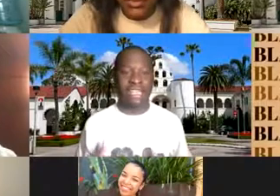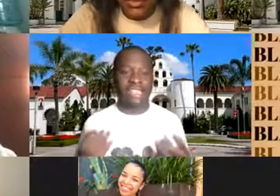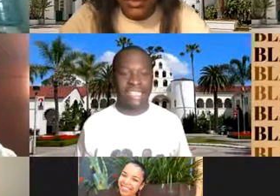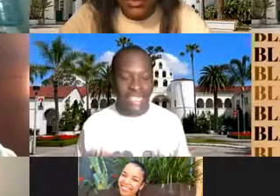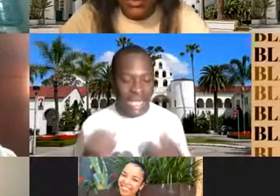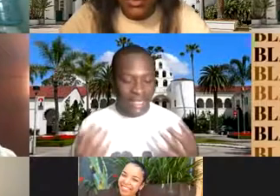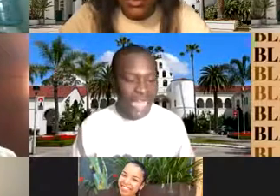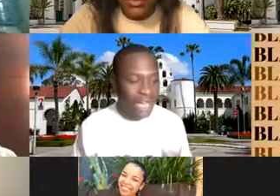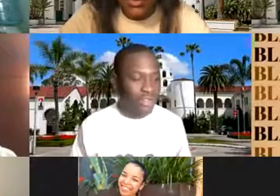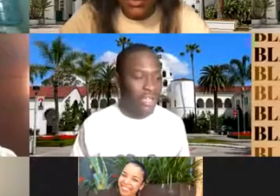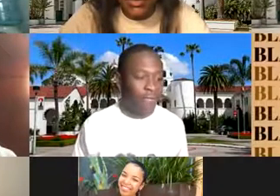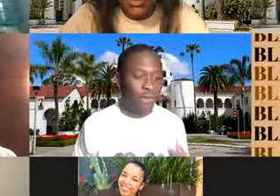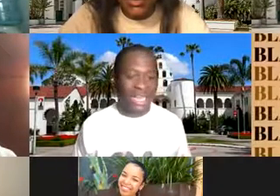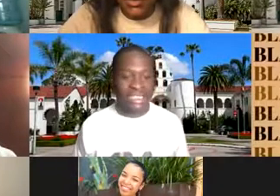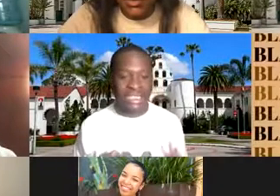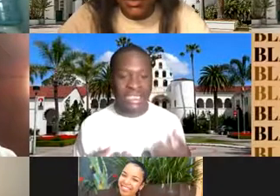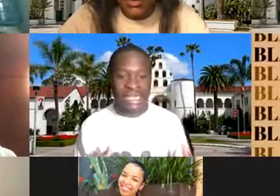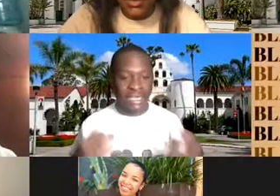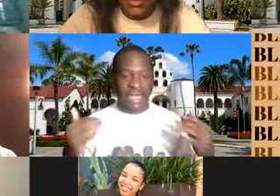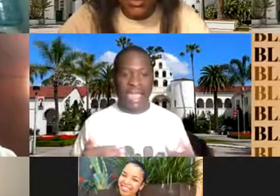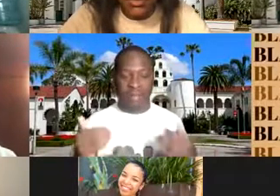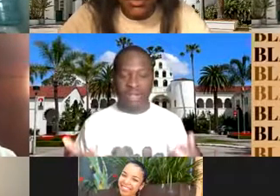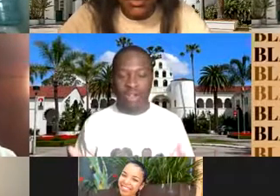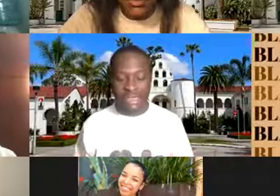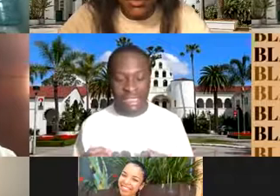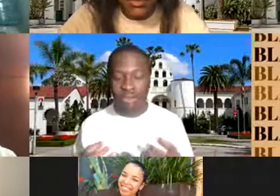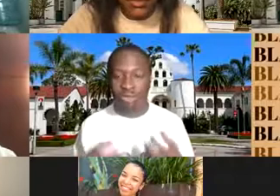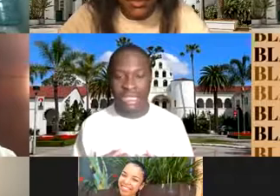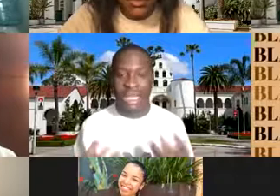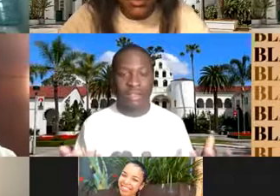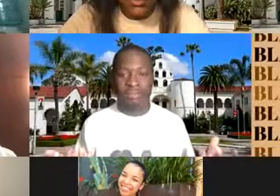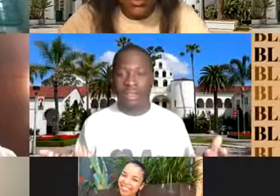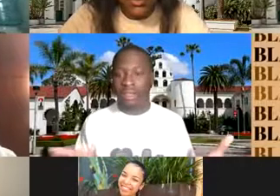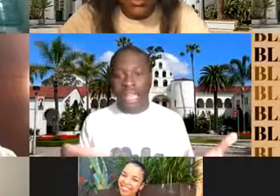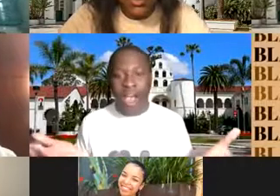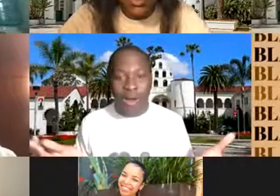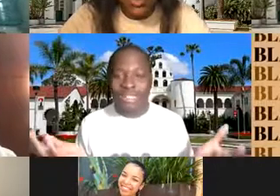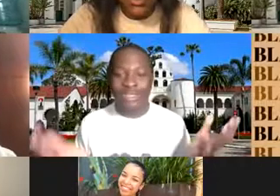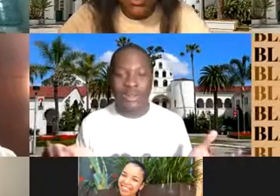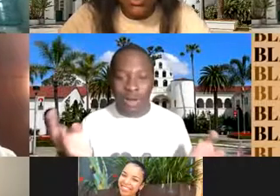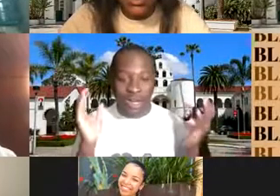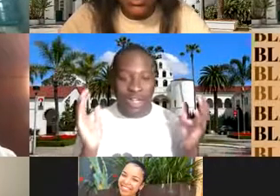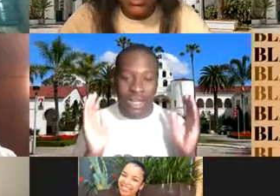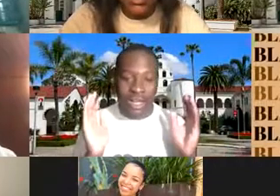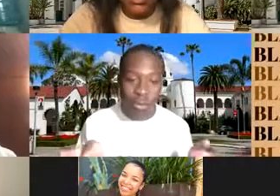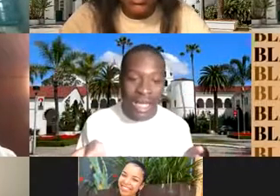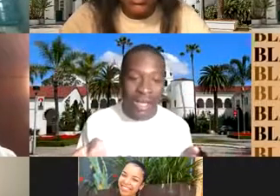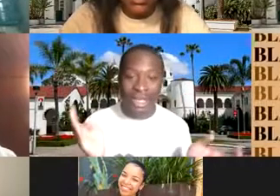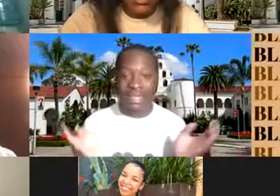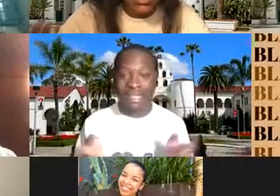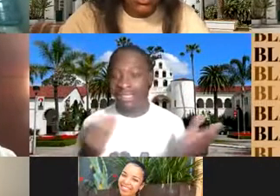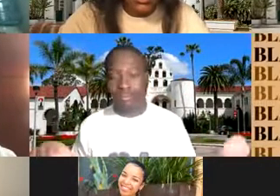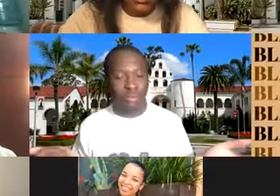just things that naturally come from HGS and the BRC. It's like, I always use the word